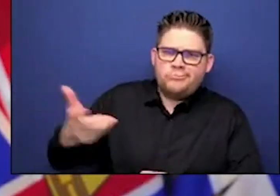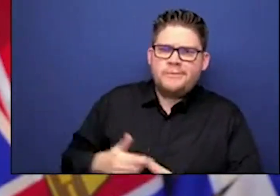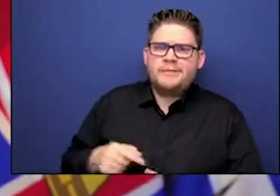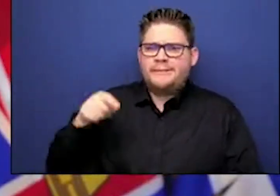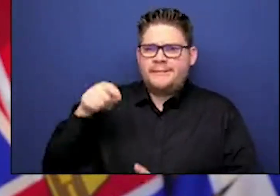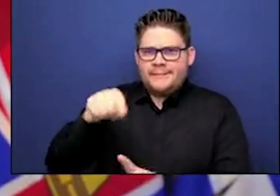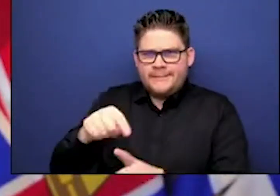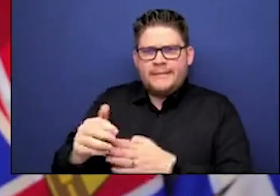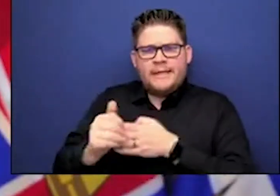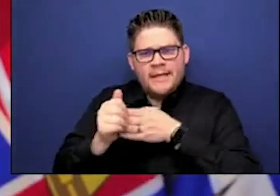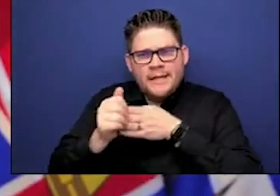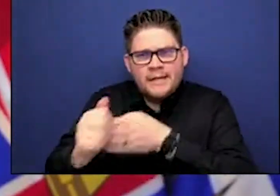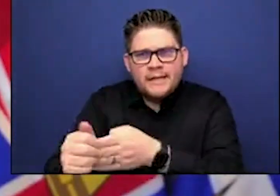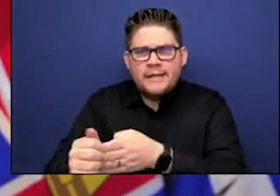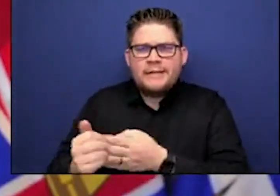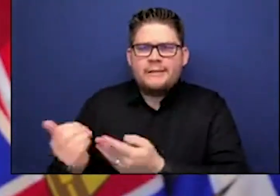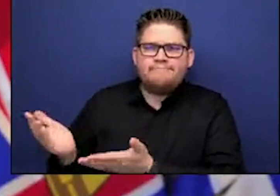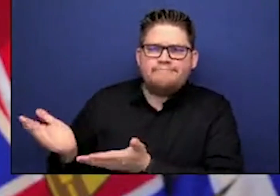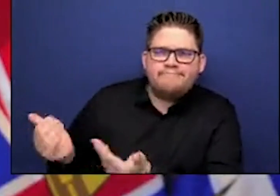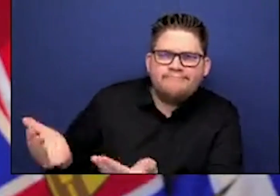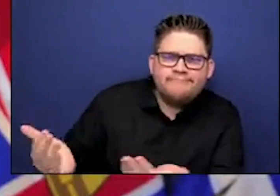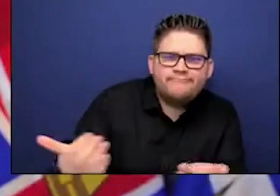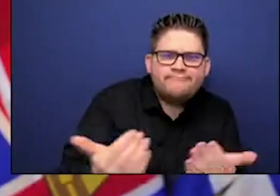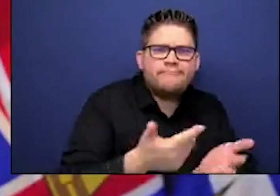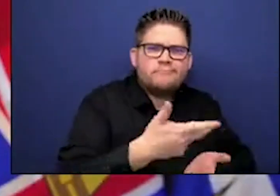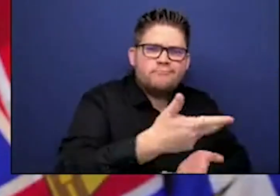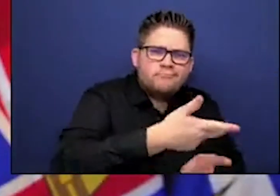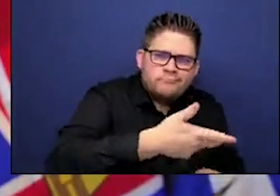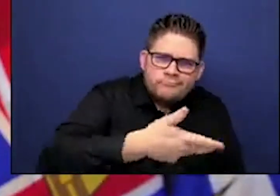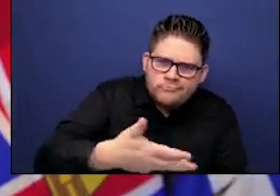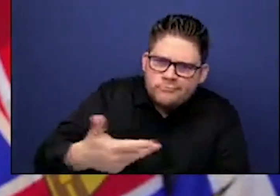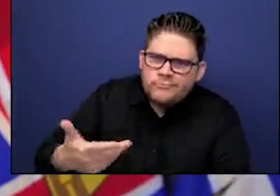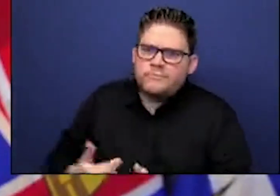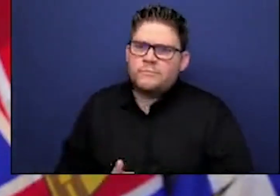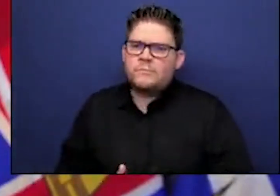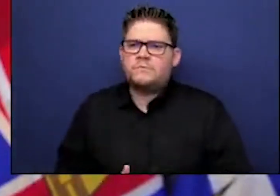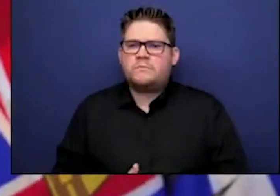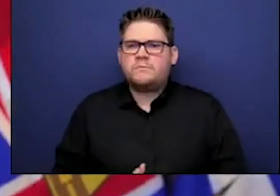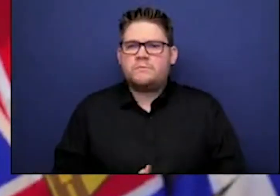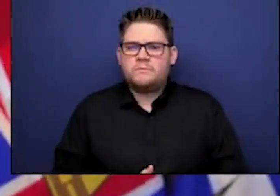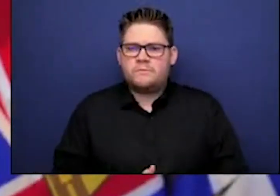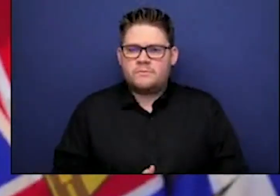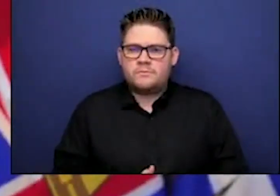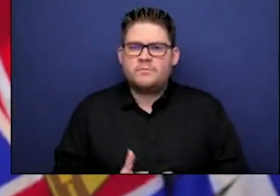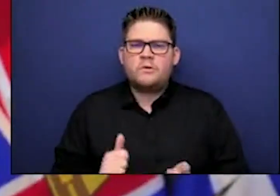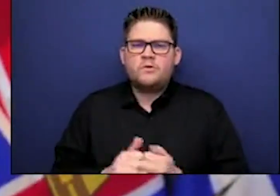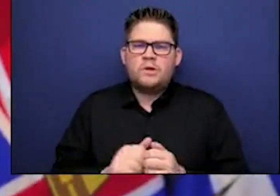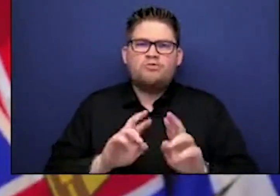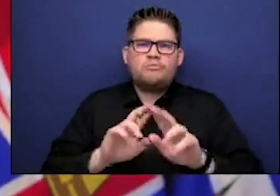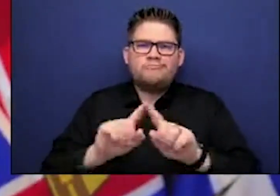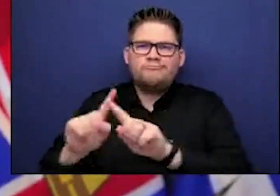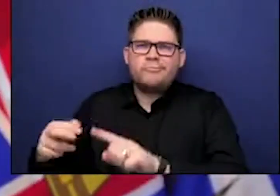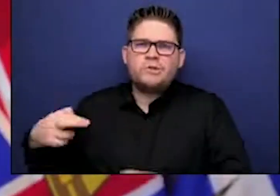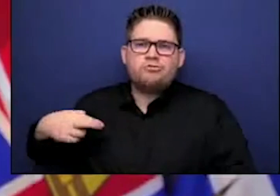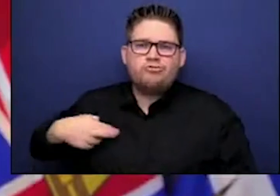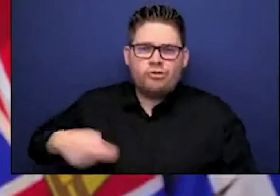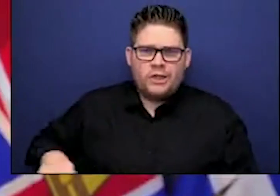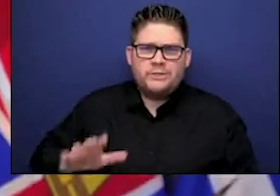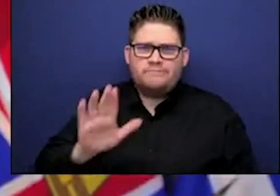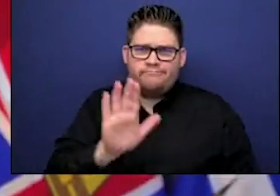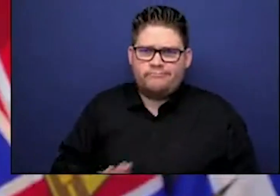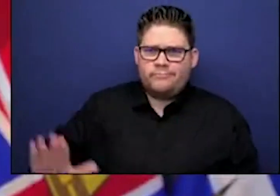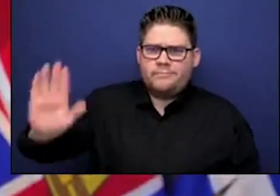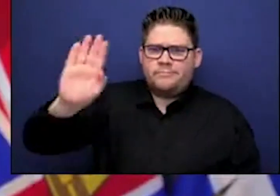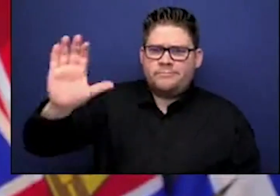that we worked in. So with sport, we had Via Sport and representatives from different sports to help us develop